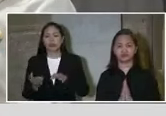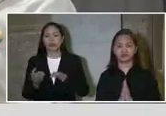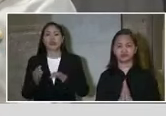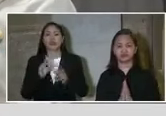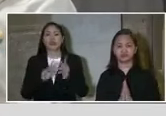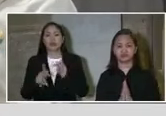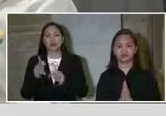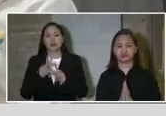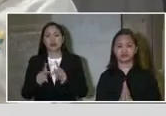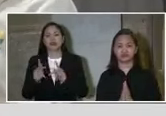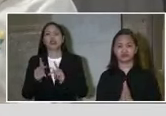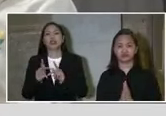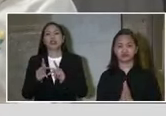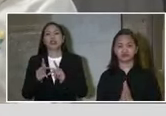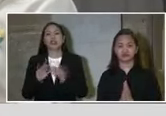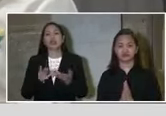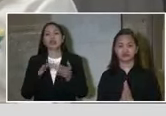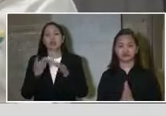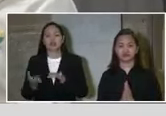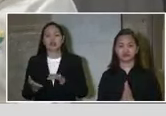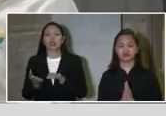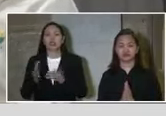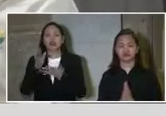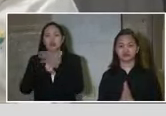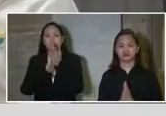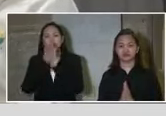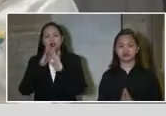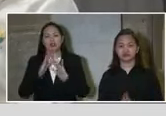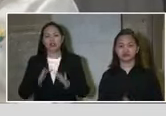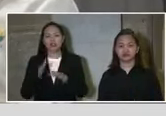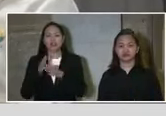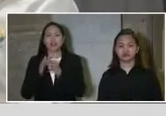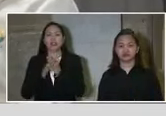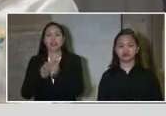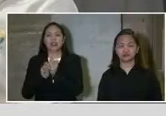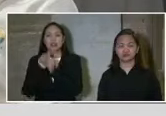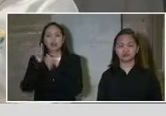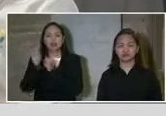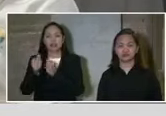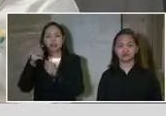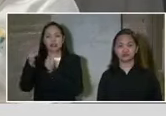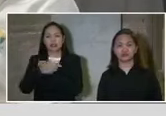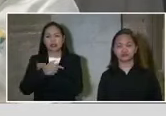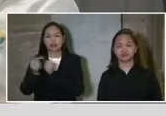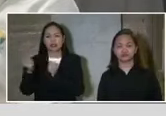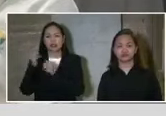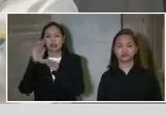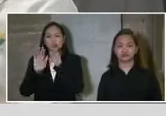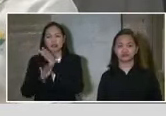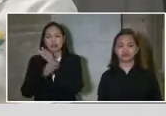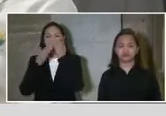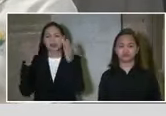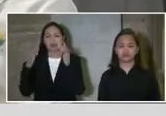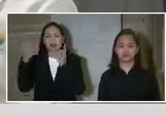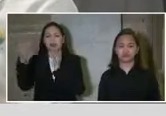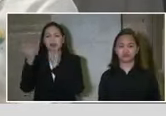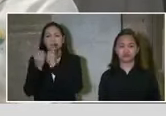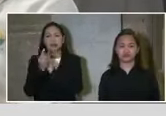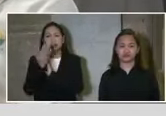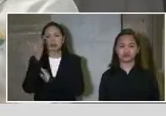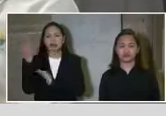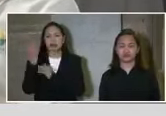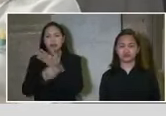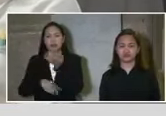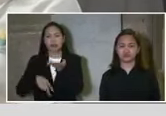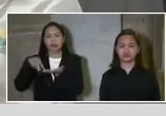pass peacefully and confidently through the gates of death to meet Him who is the resurrection,